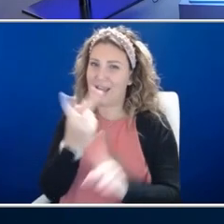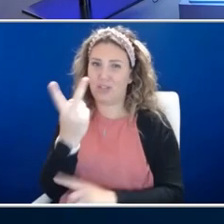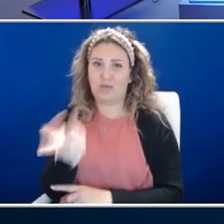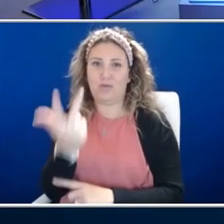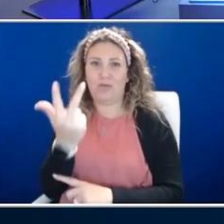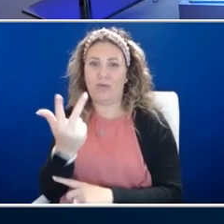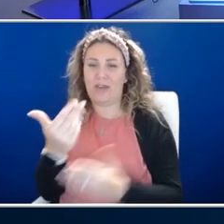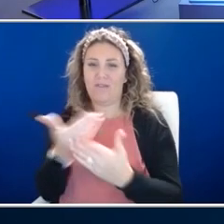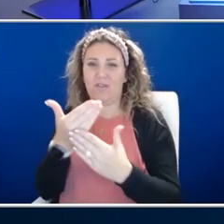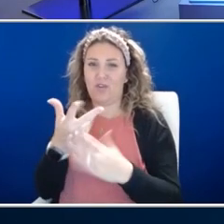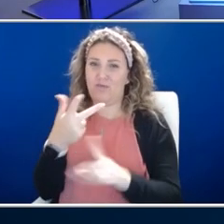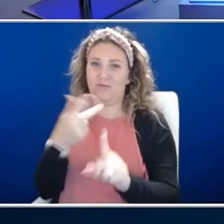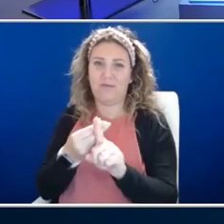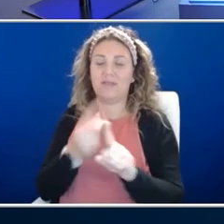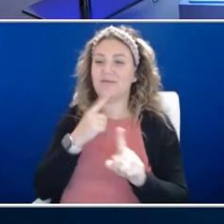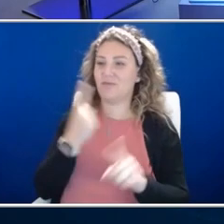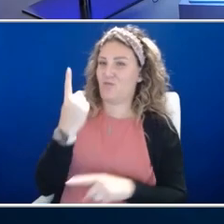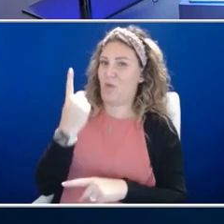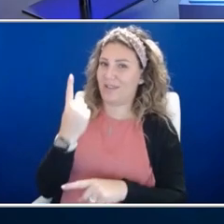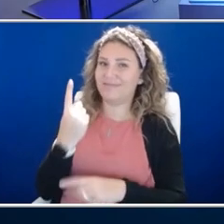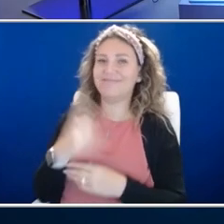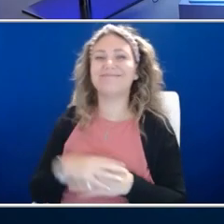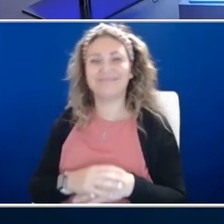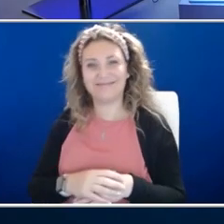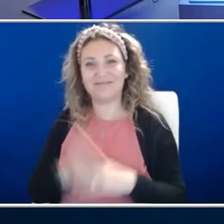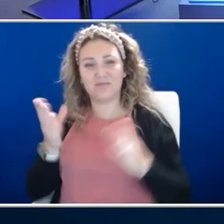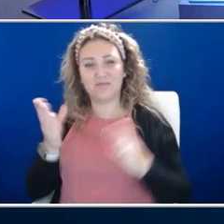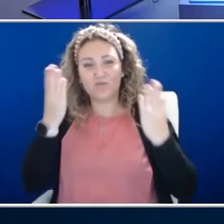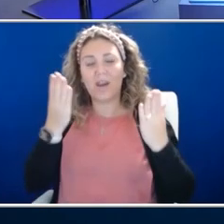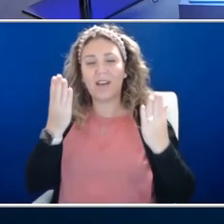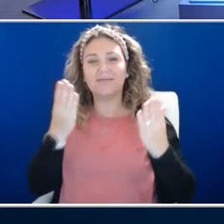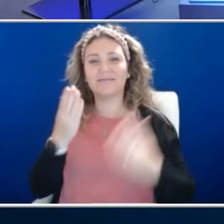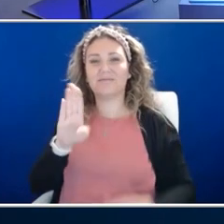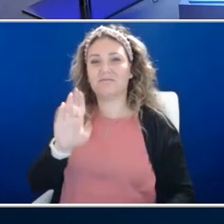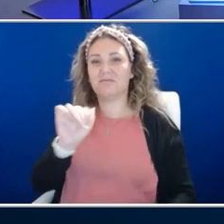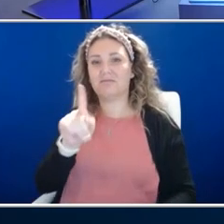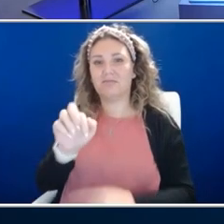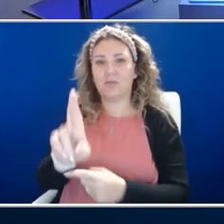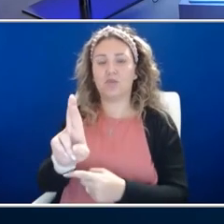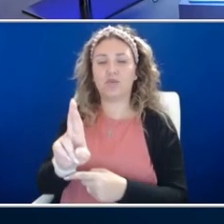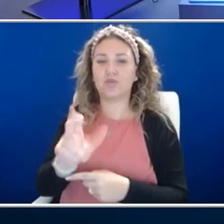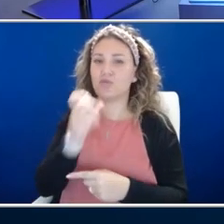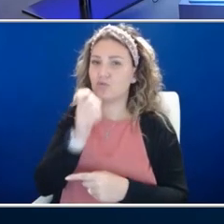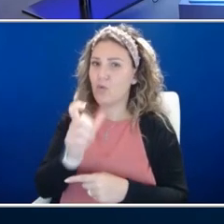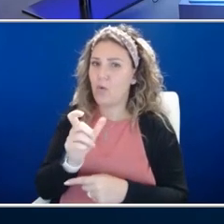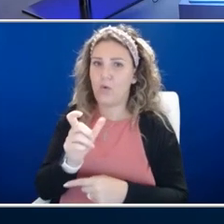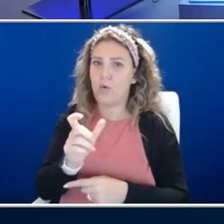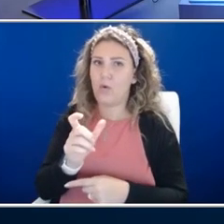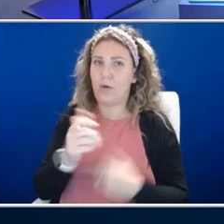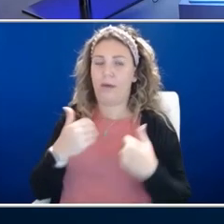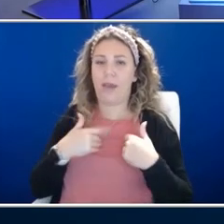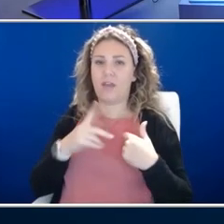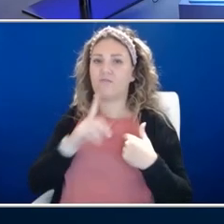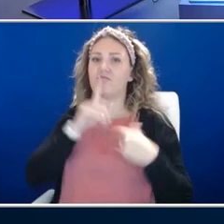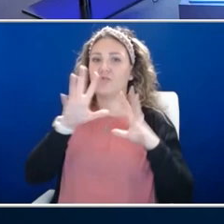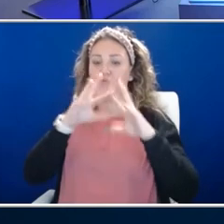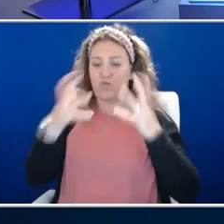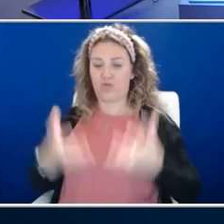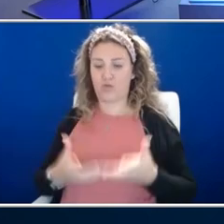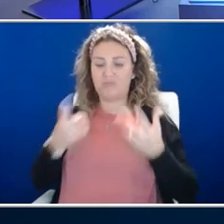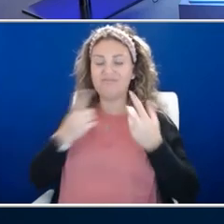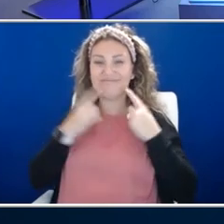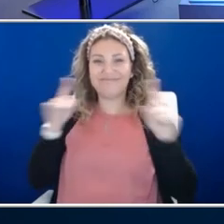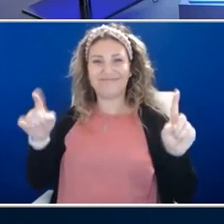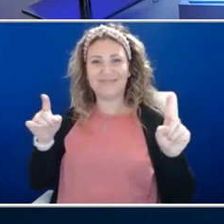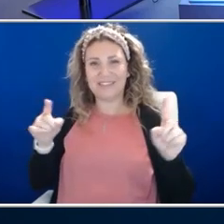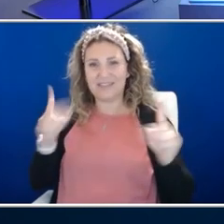At this point in time, it's the recommendation for that one booster, And we don't have, actually, we don't have that much real-world efficacy data in humans